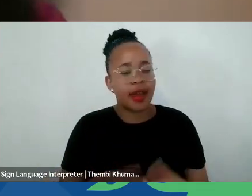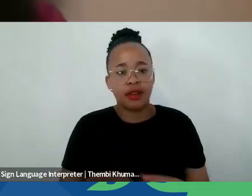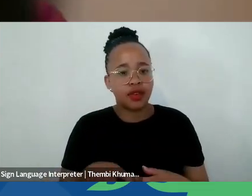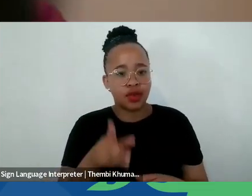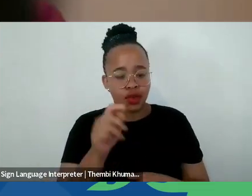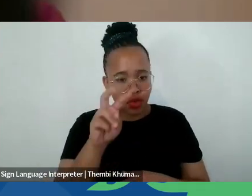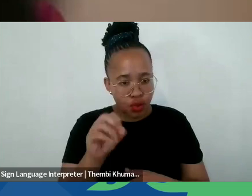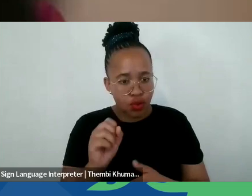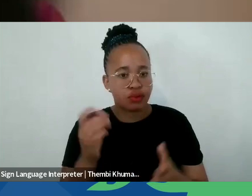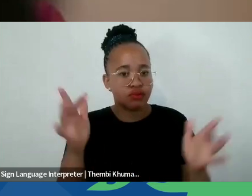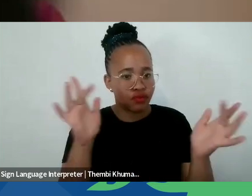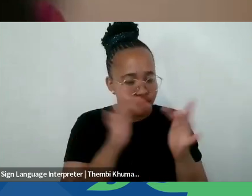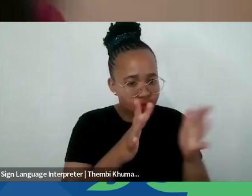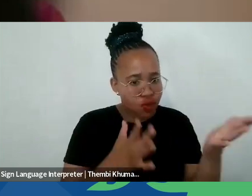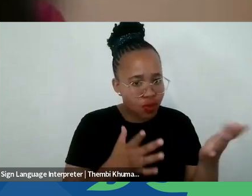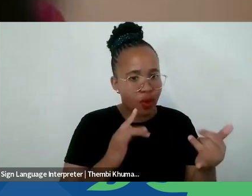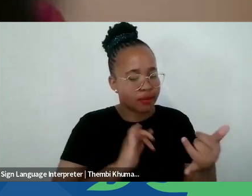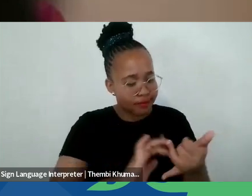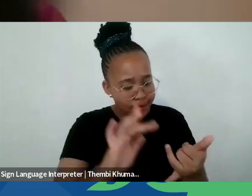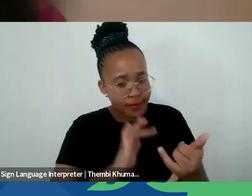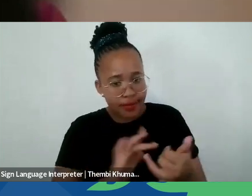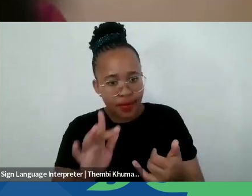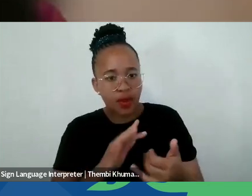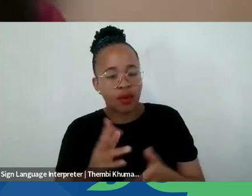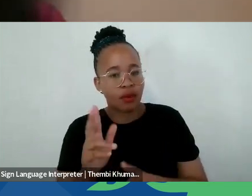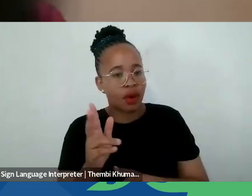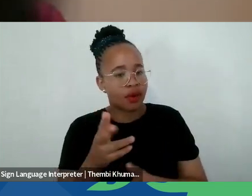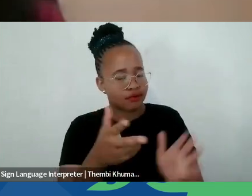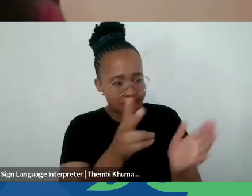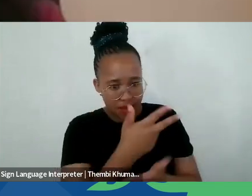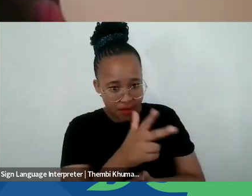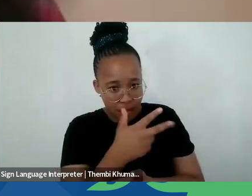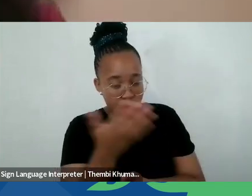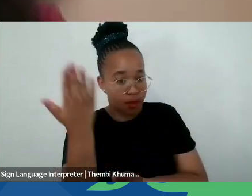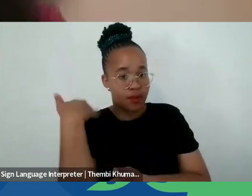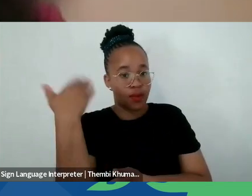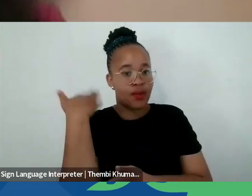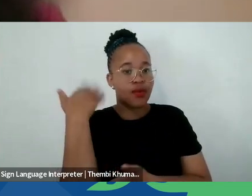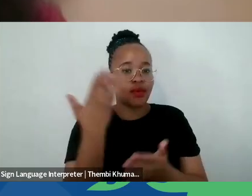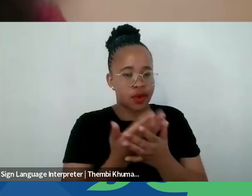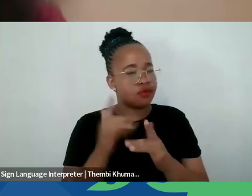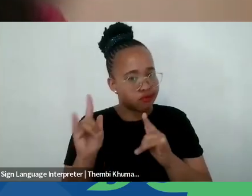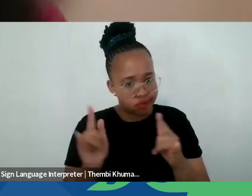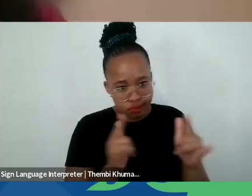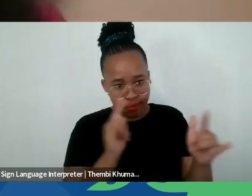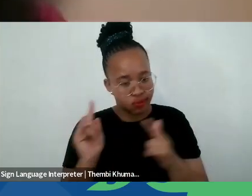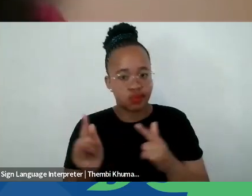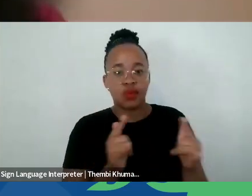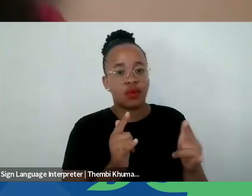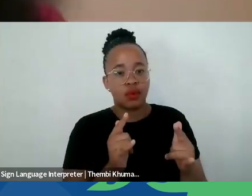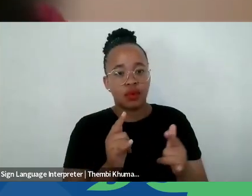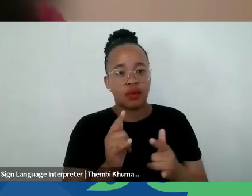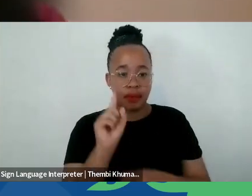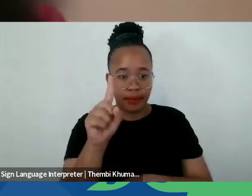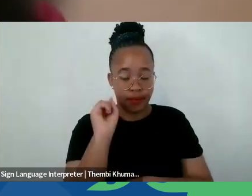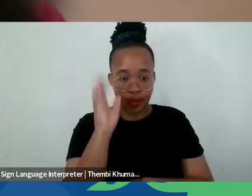to access those previous webinar recordings, and that link will also be shared in this chat as I'm looking at it